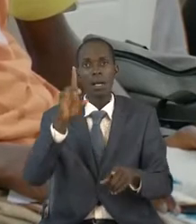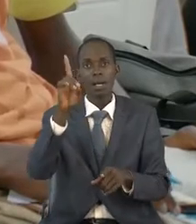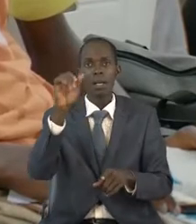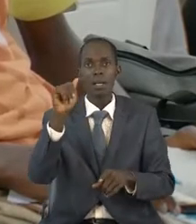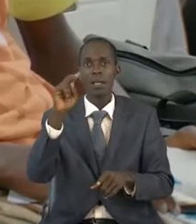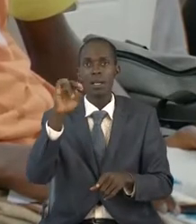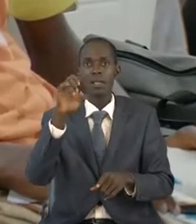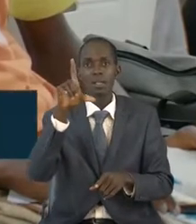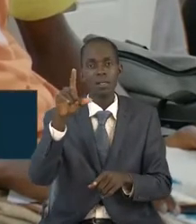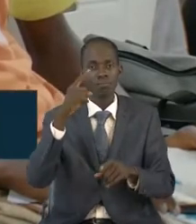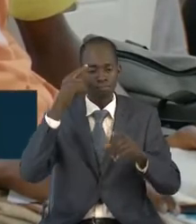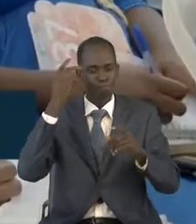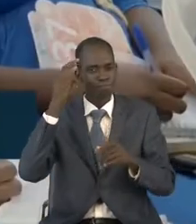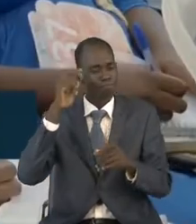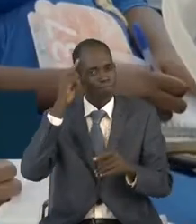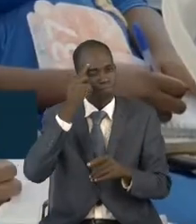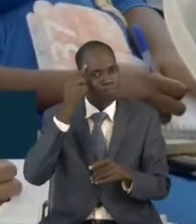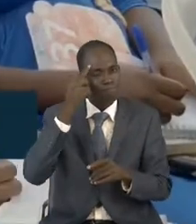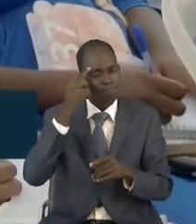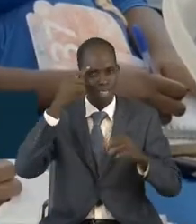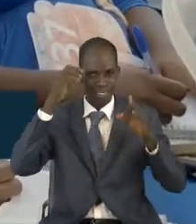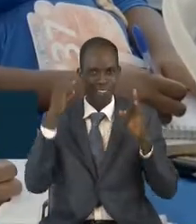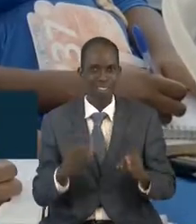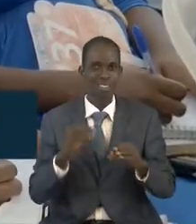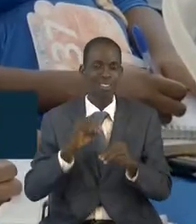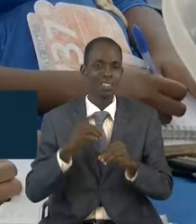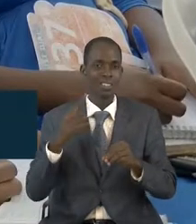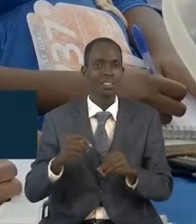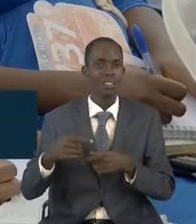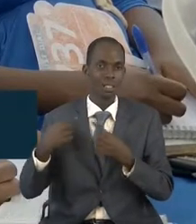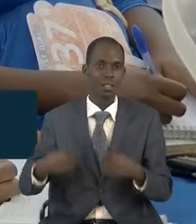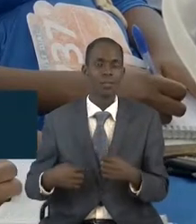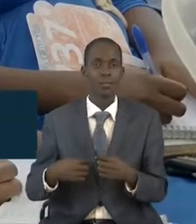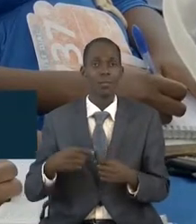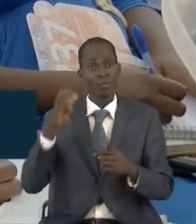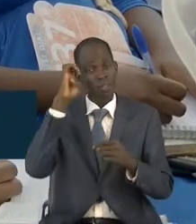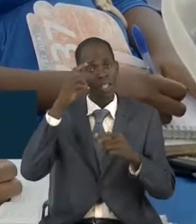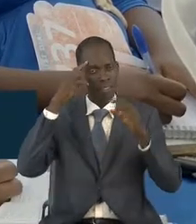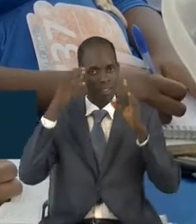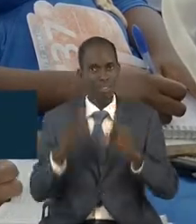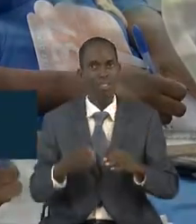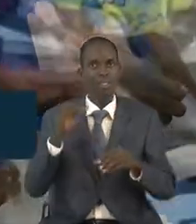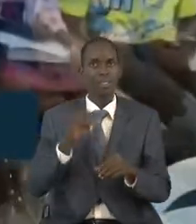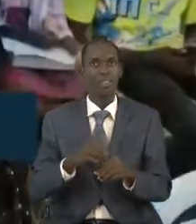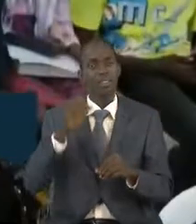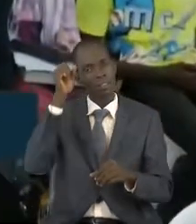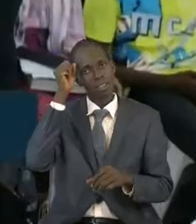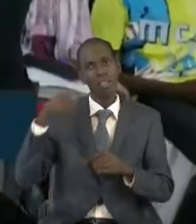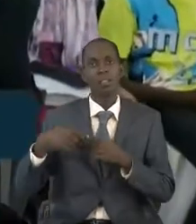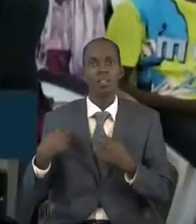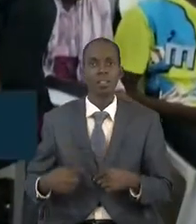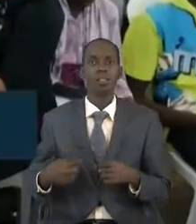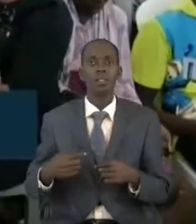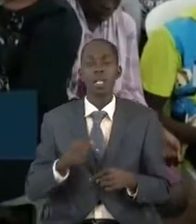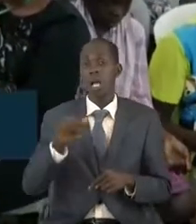in his heart. Daniel purposed in his heart. Every decision